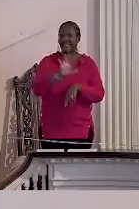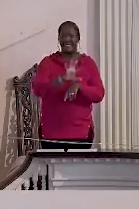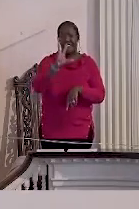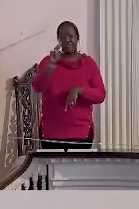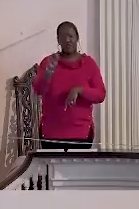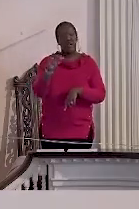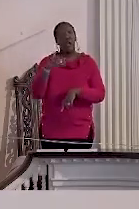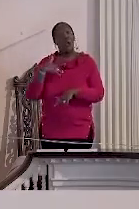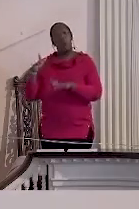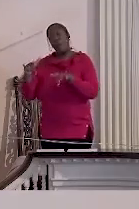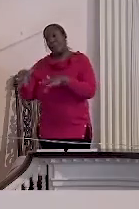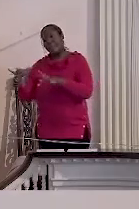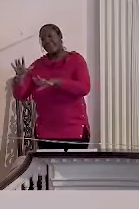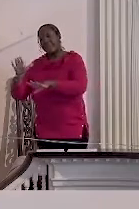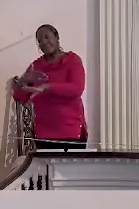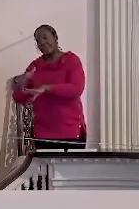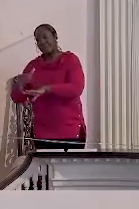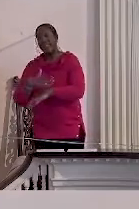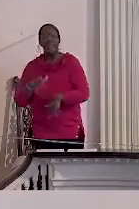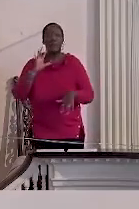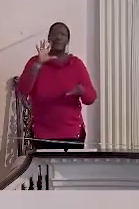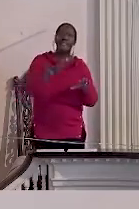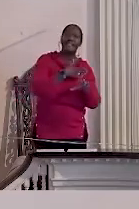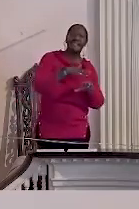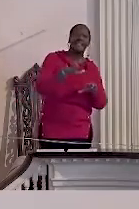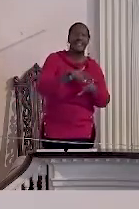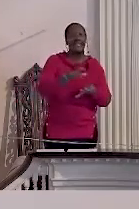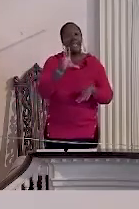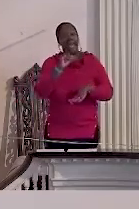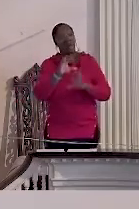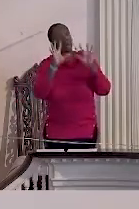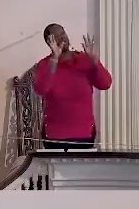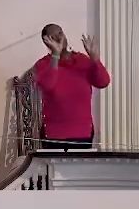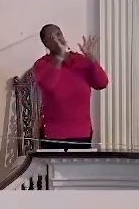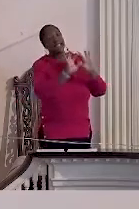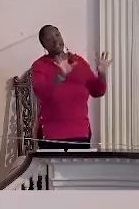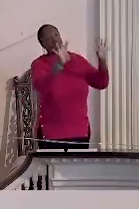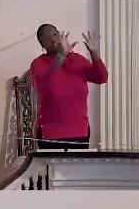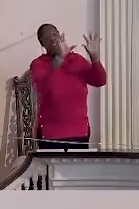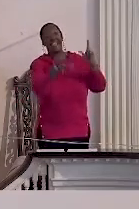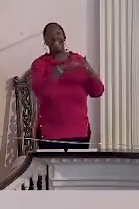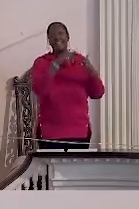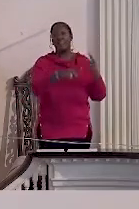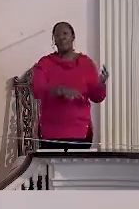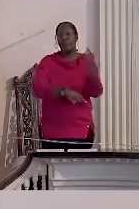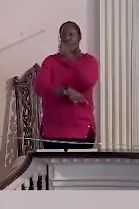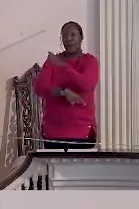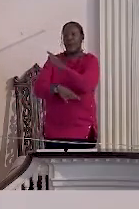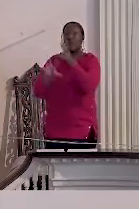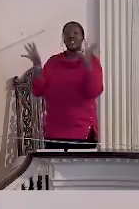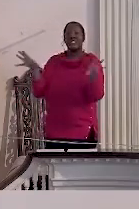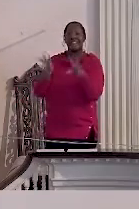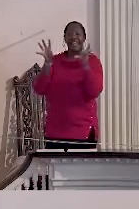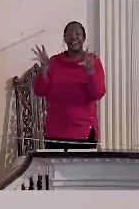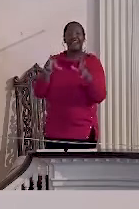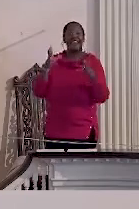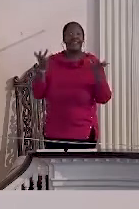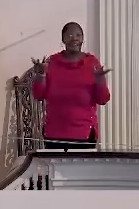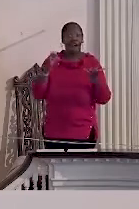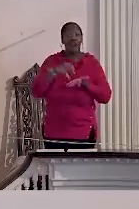some Christmas music, maybe sing a few carols, decorate the tree, and then head to the Reeb Lobby to decorate